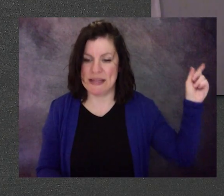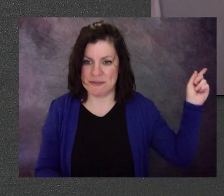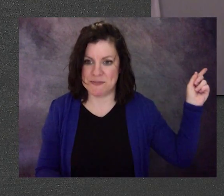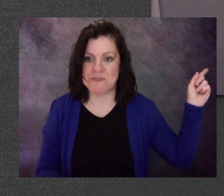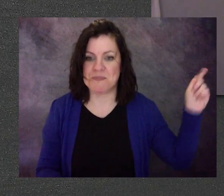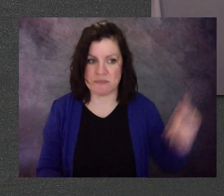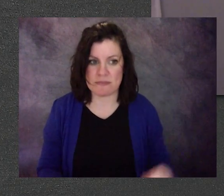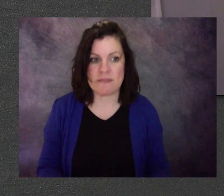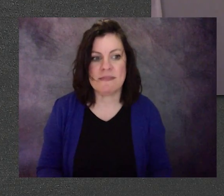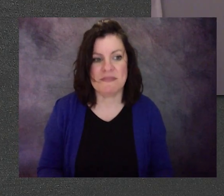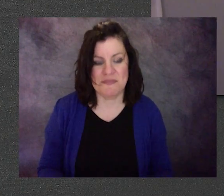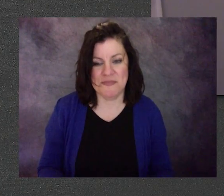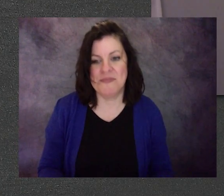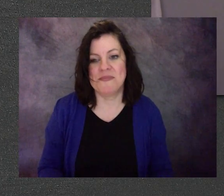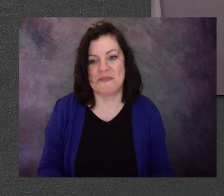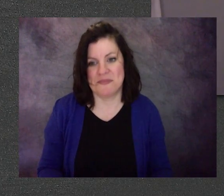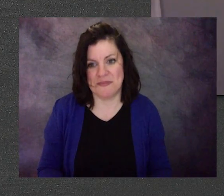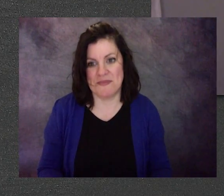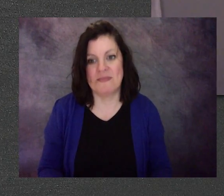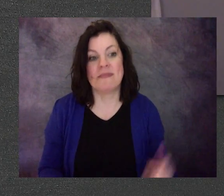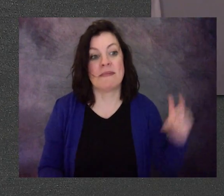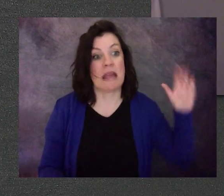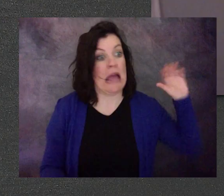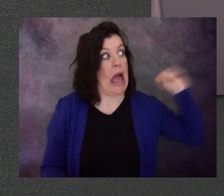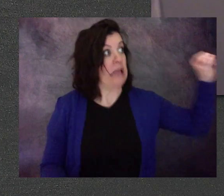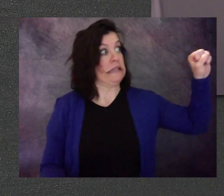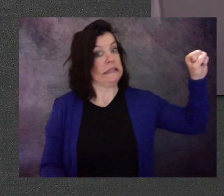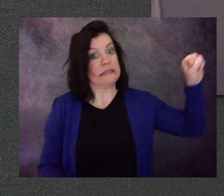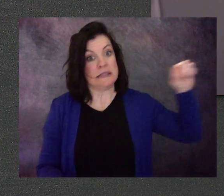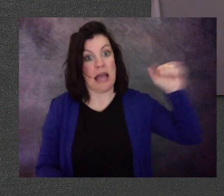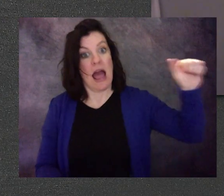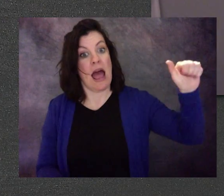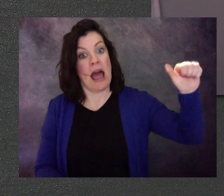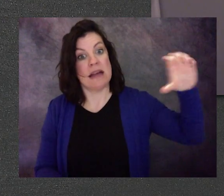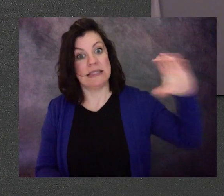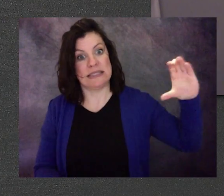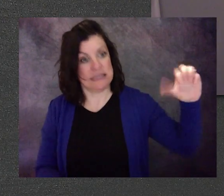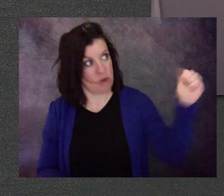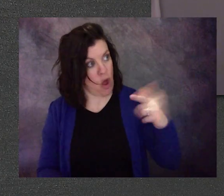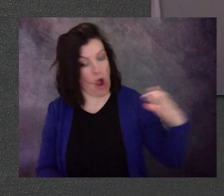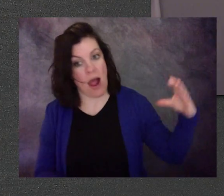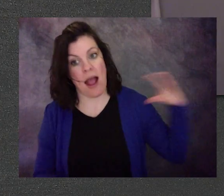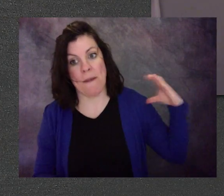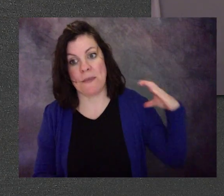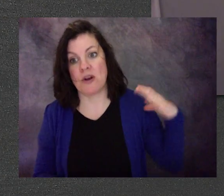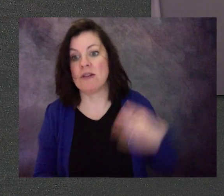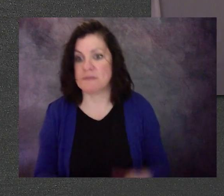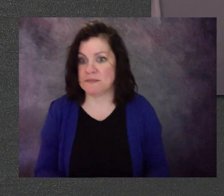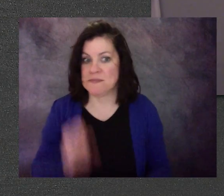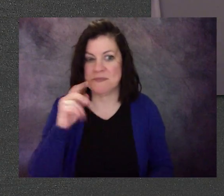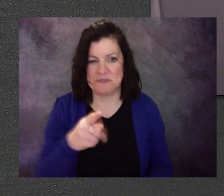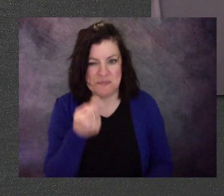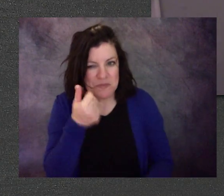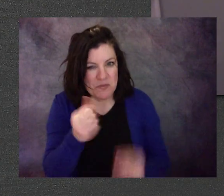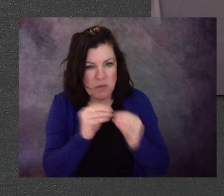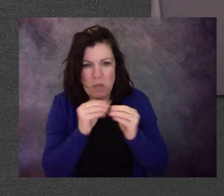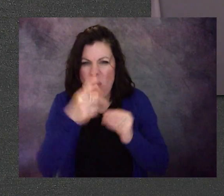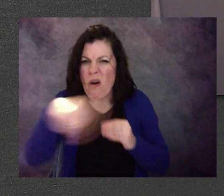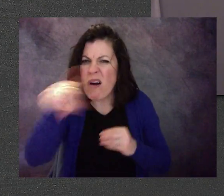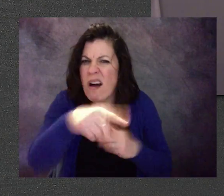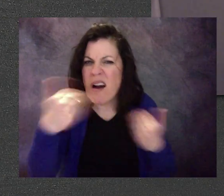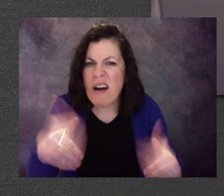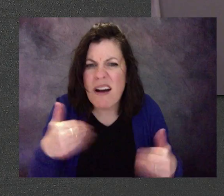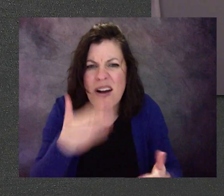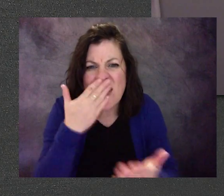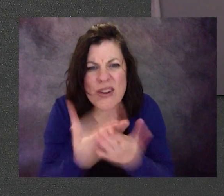A, and now let's add capital C too. Okay, we've got a few more and you guys are doing an awesome job. Let's